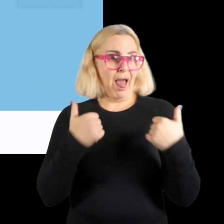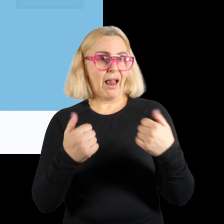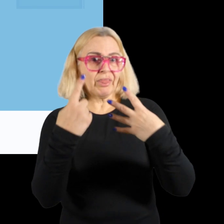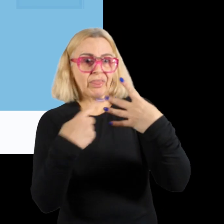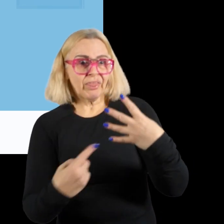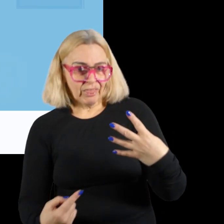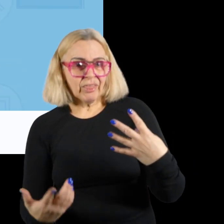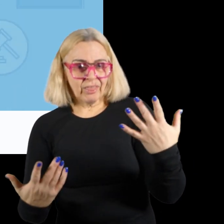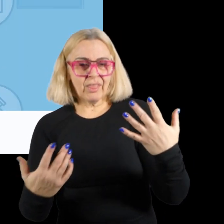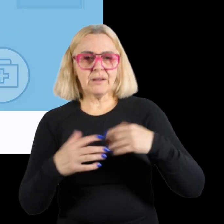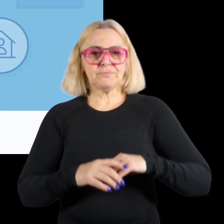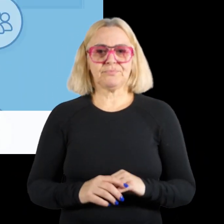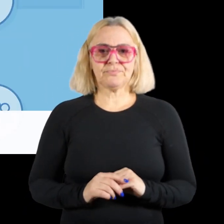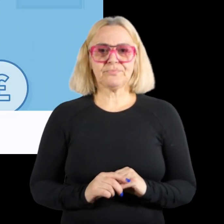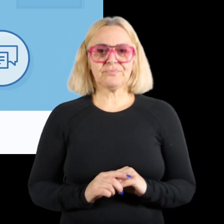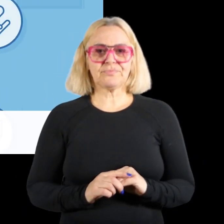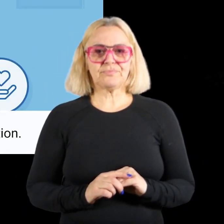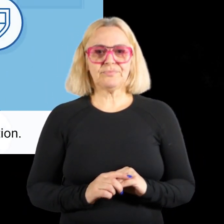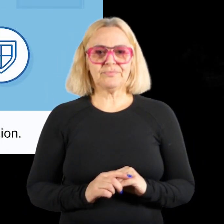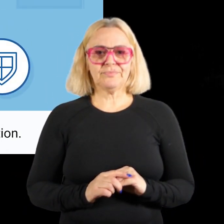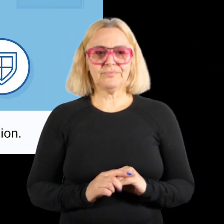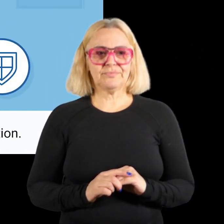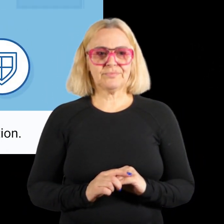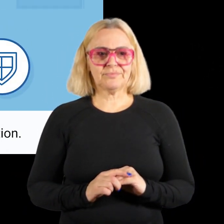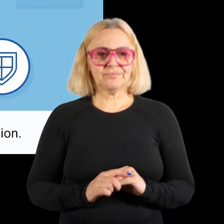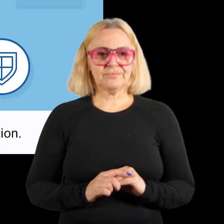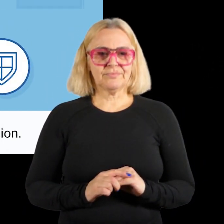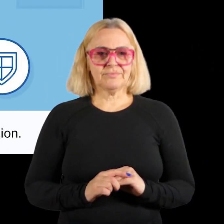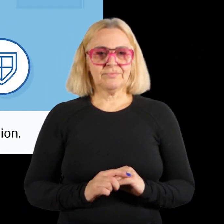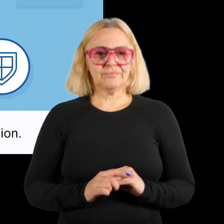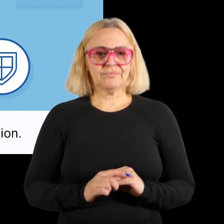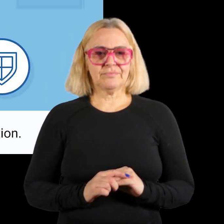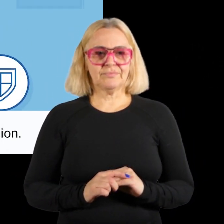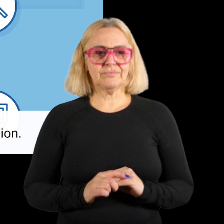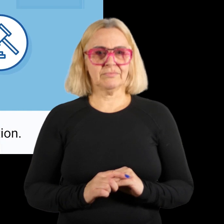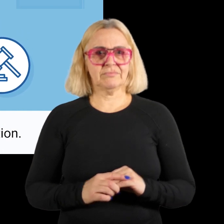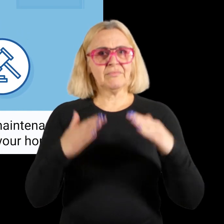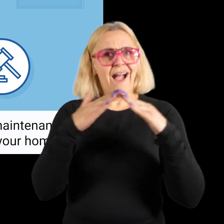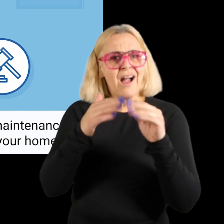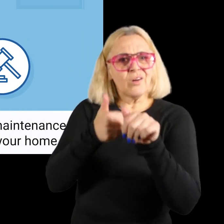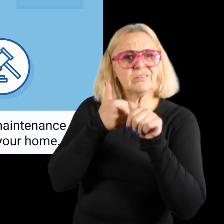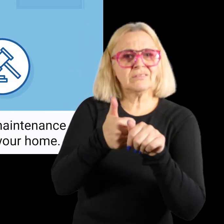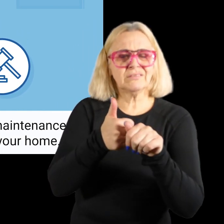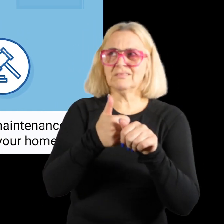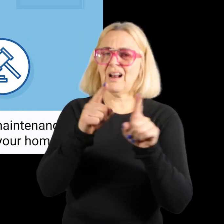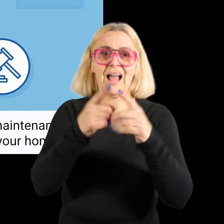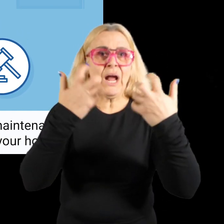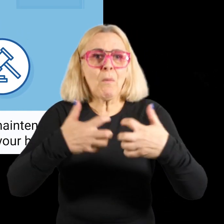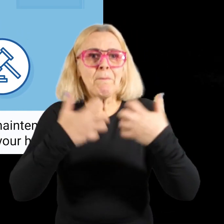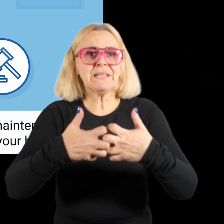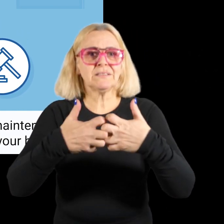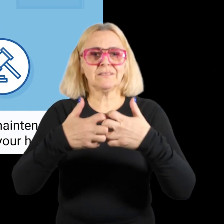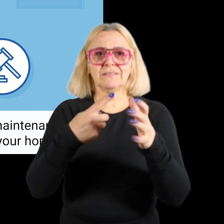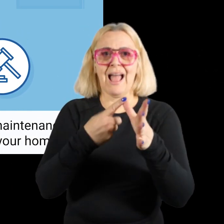is relatively broad and covers areas such as possible treatments and support for your health condition, housing support including